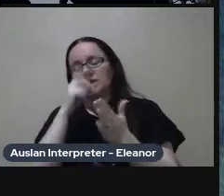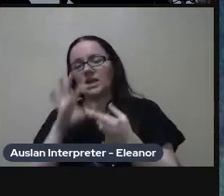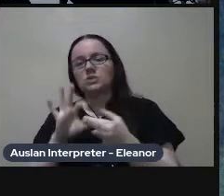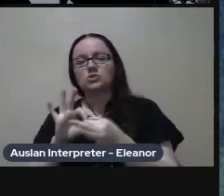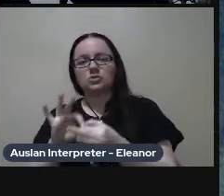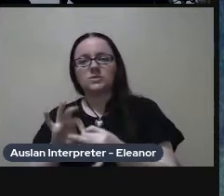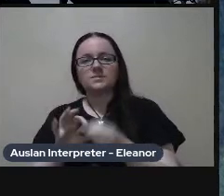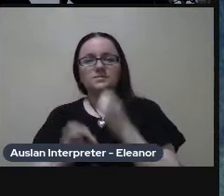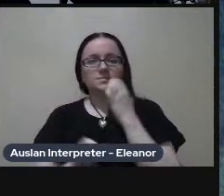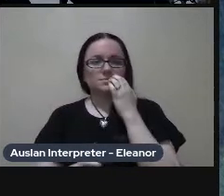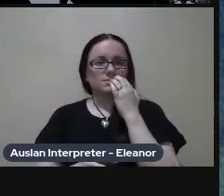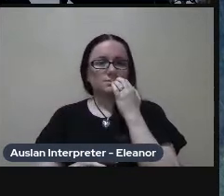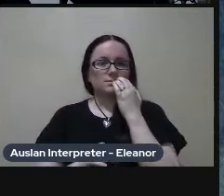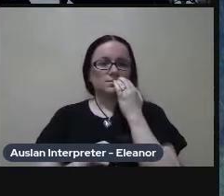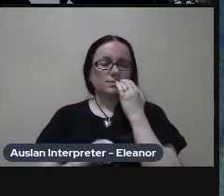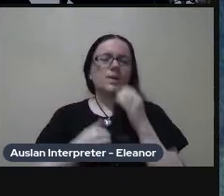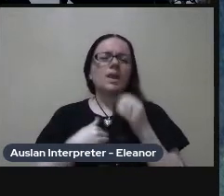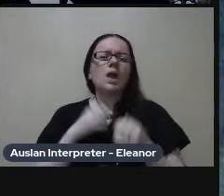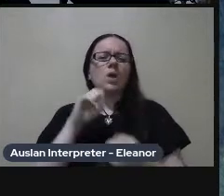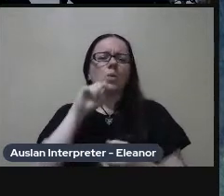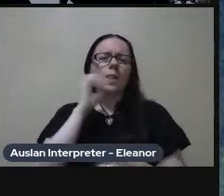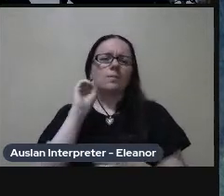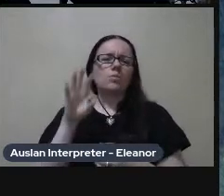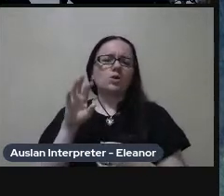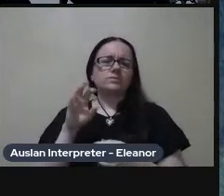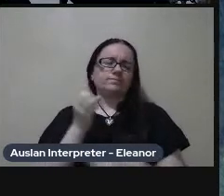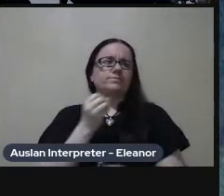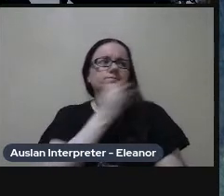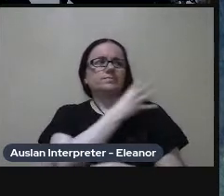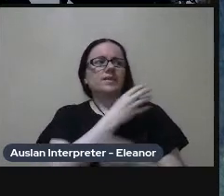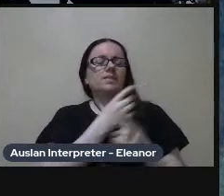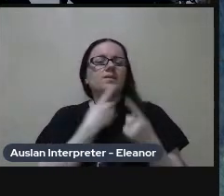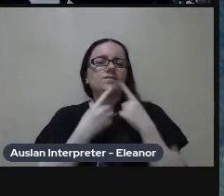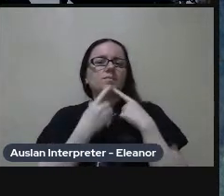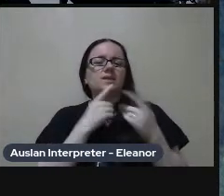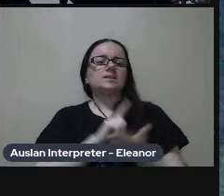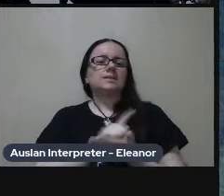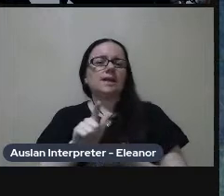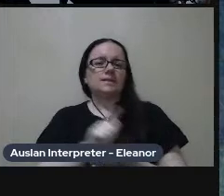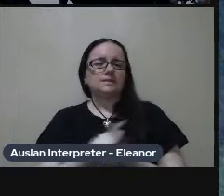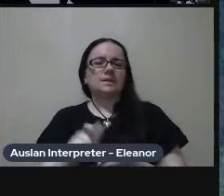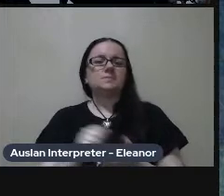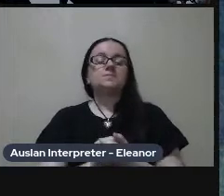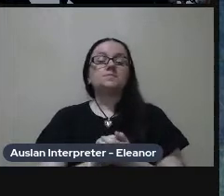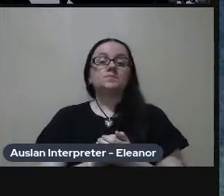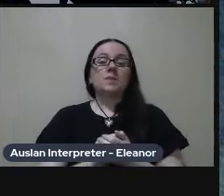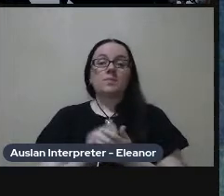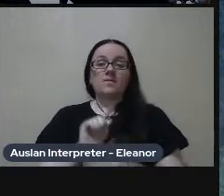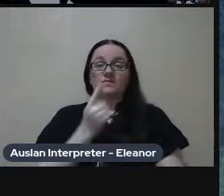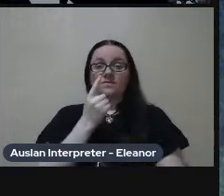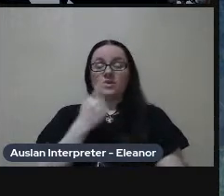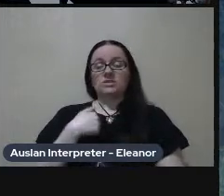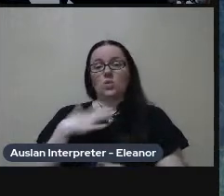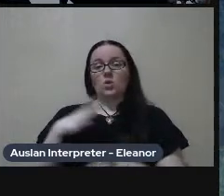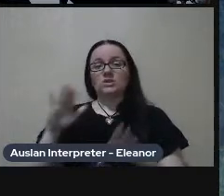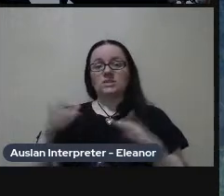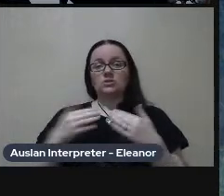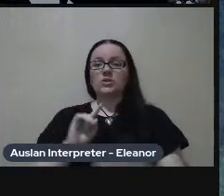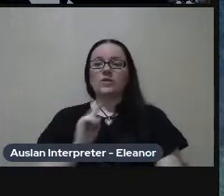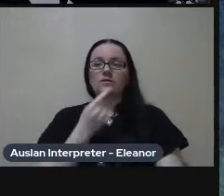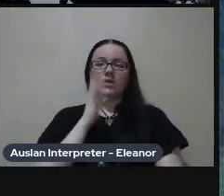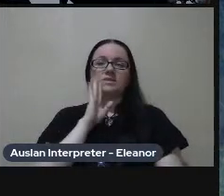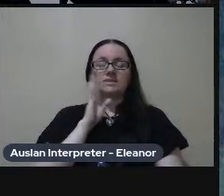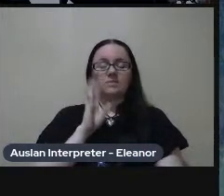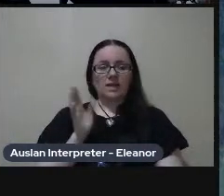pop information up onto the screen later on, because for now, I'd love to introduce you to our first speaker, who's